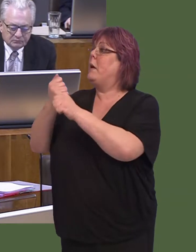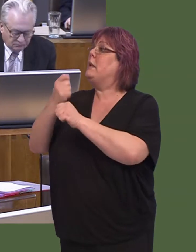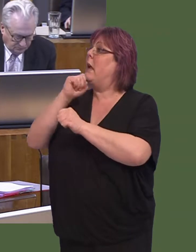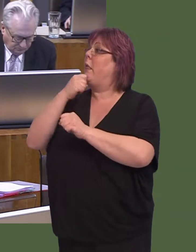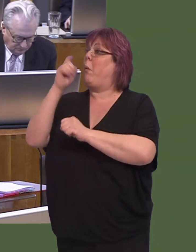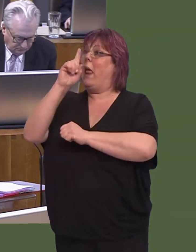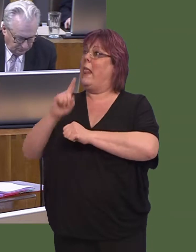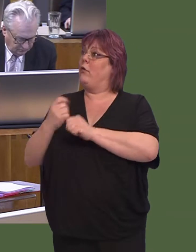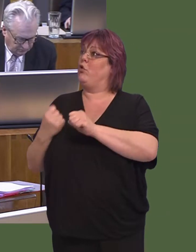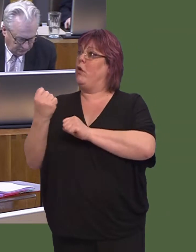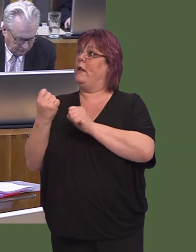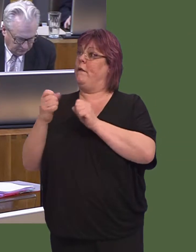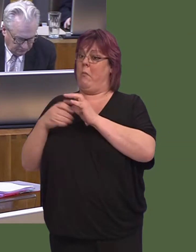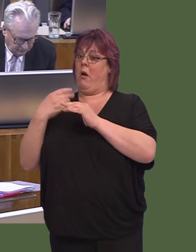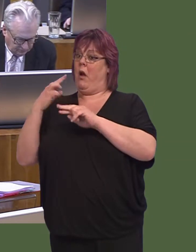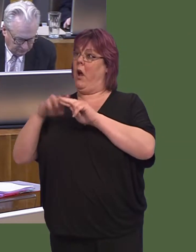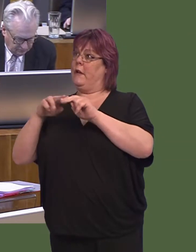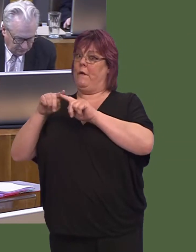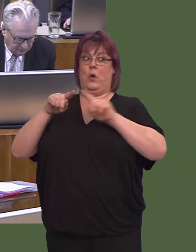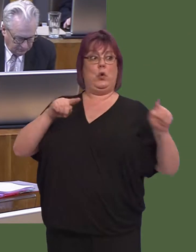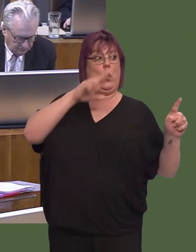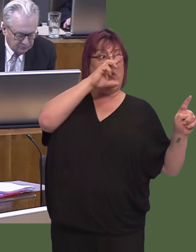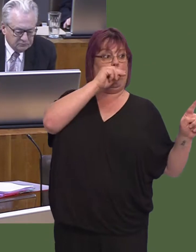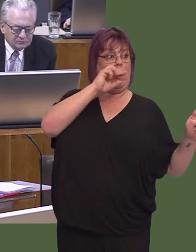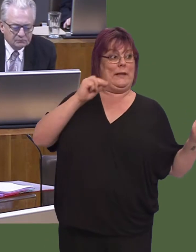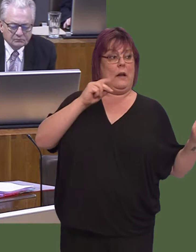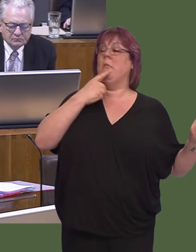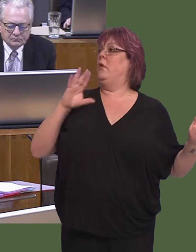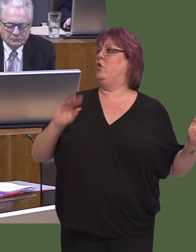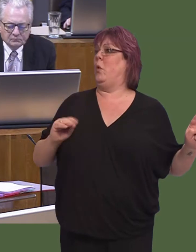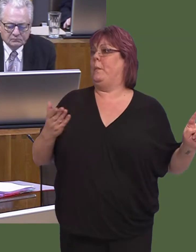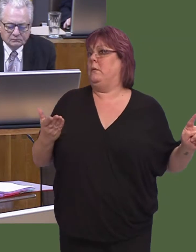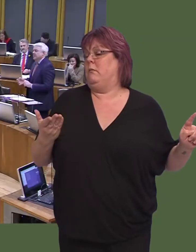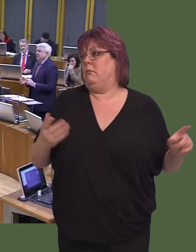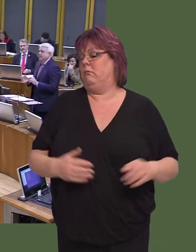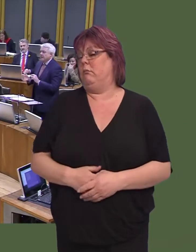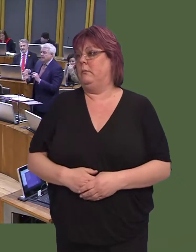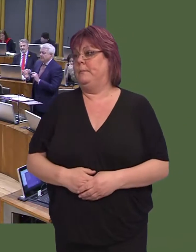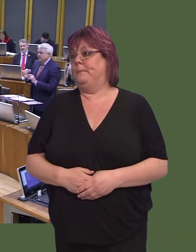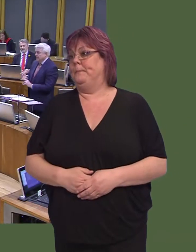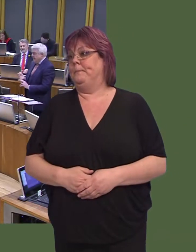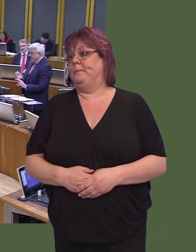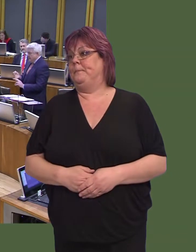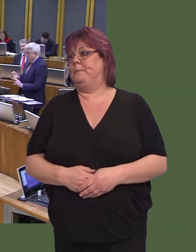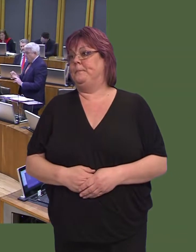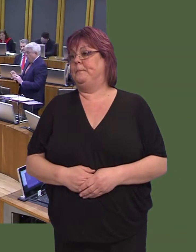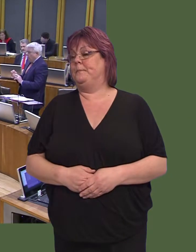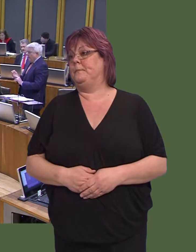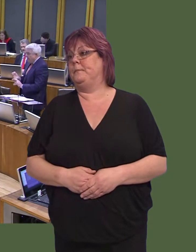said it would electrify Swansea. Now that has disappeared. But let's be quite clear about this. Two things to emphasise here.